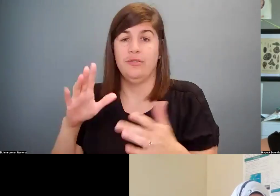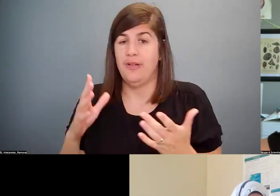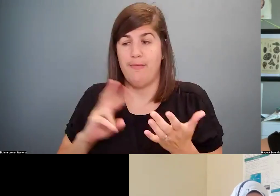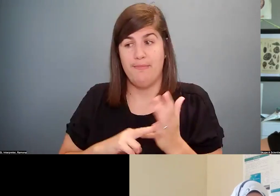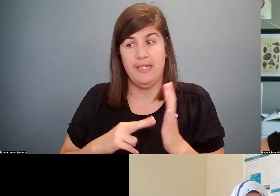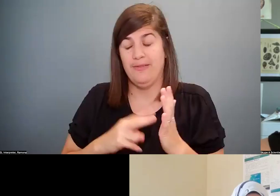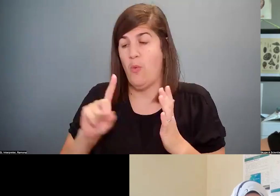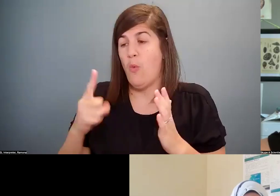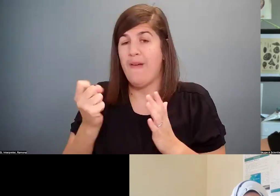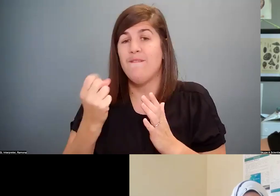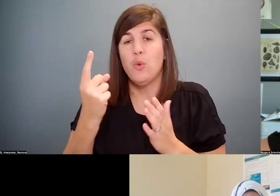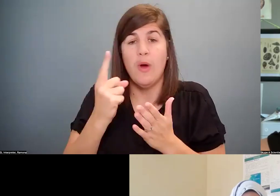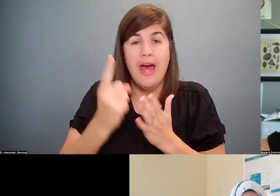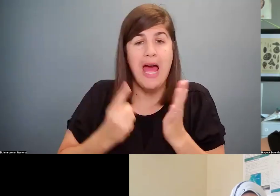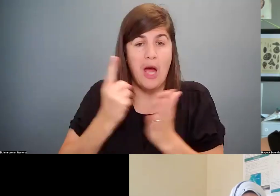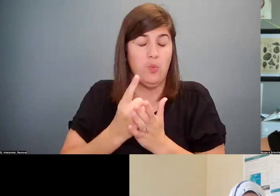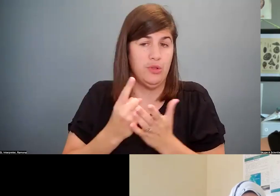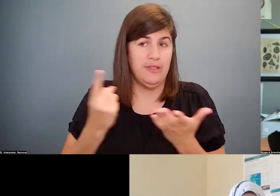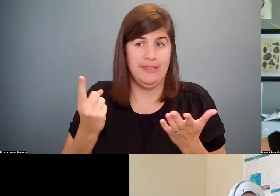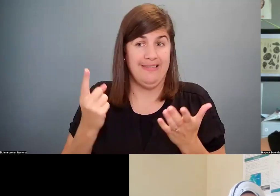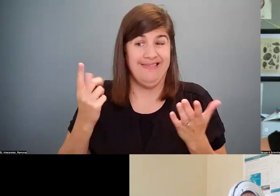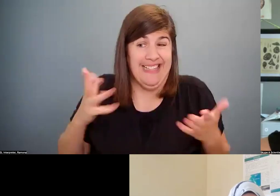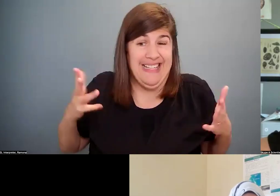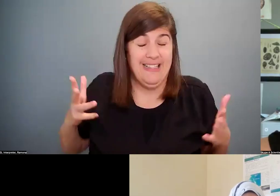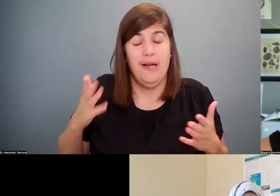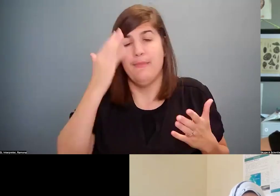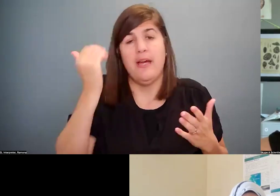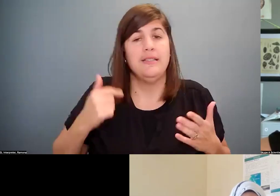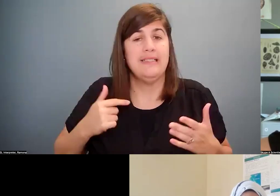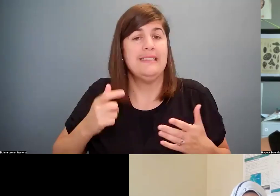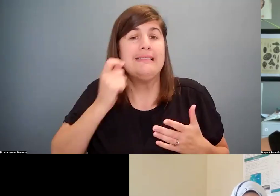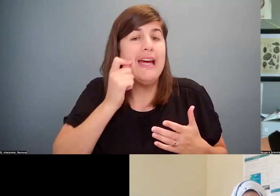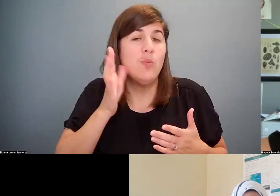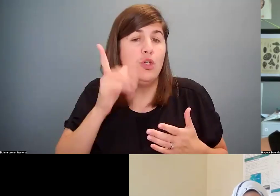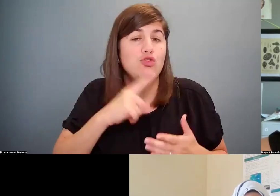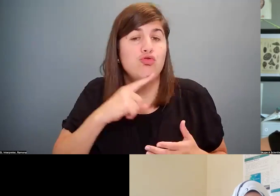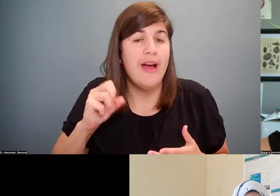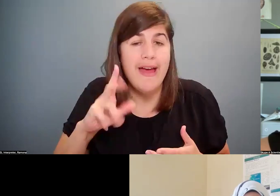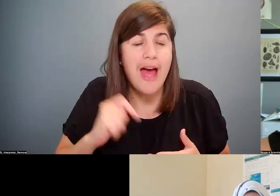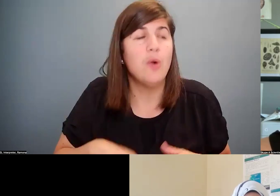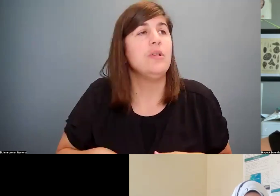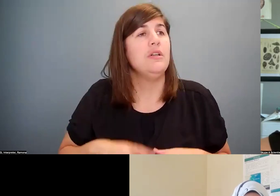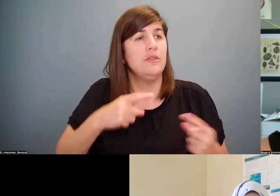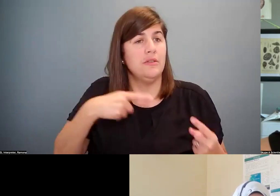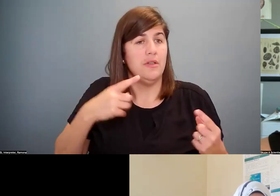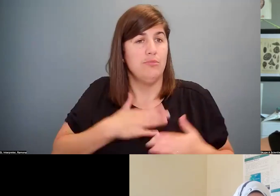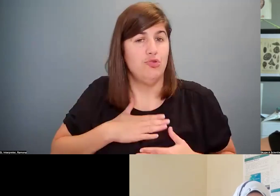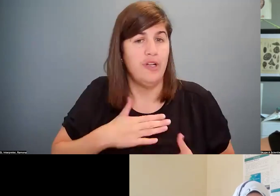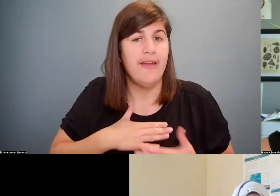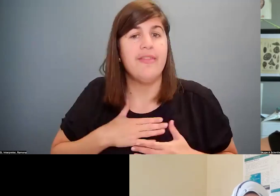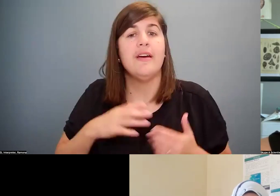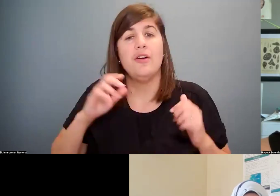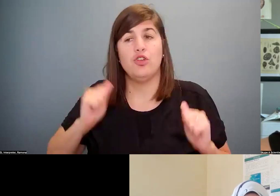of hours because their skin will dry out. The weight of their body pressing onto their lungs will make it hard for them to breathe. They can get burnt